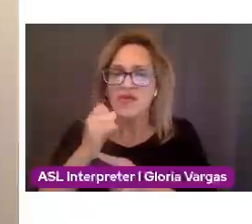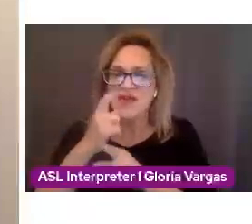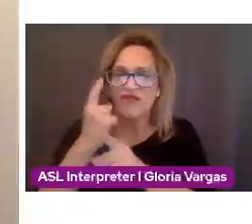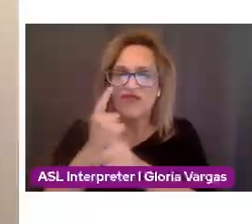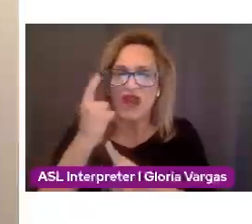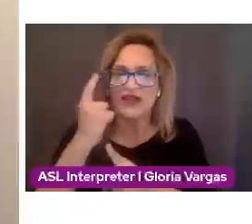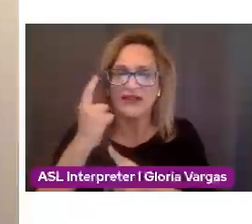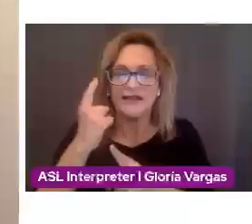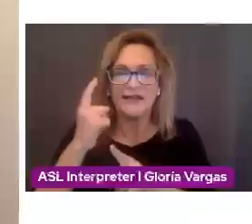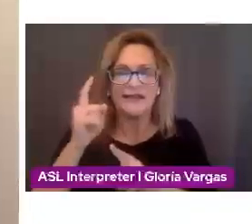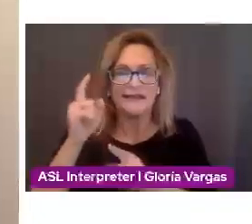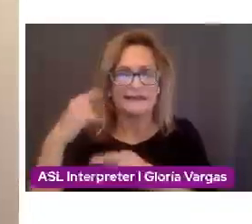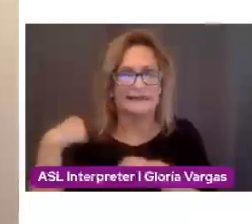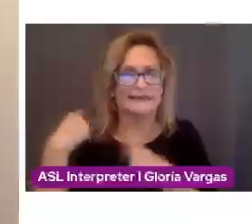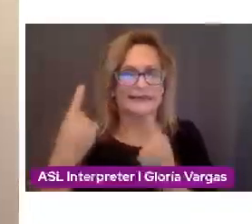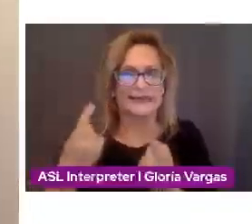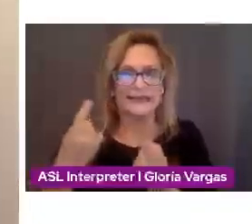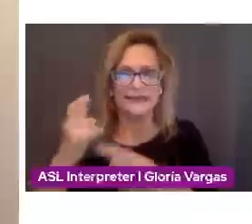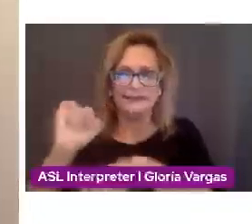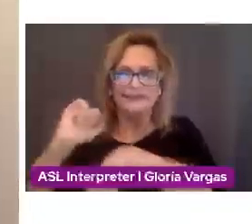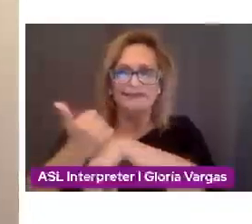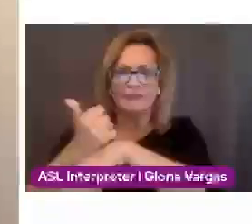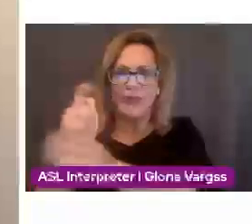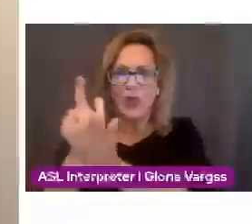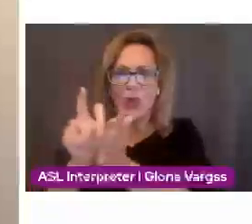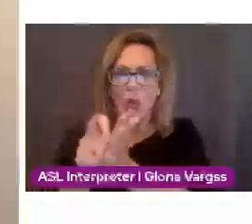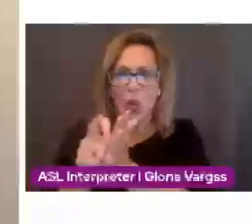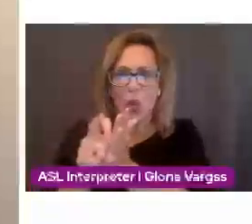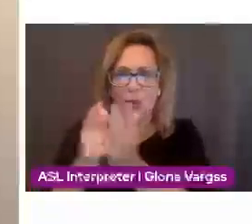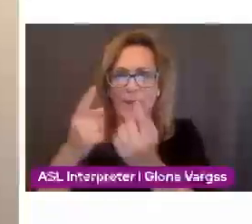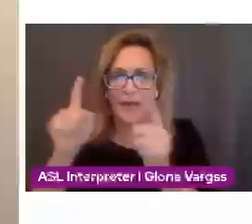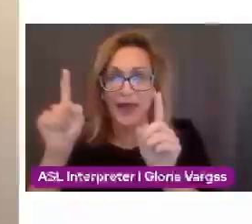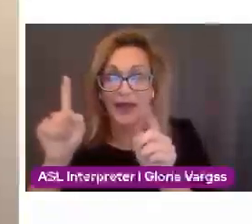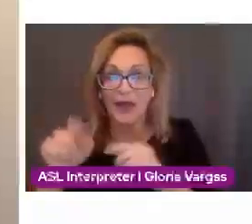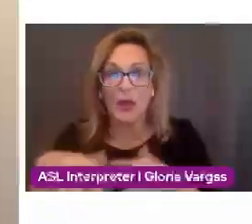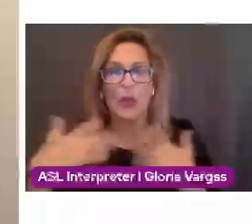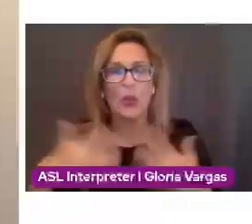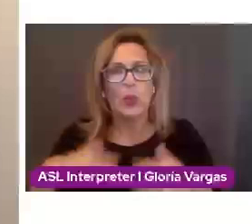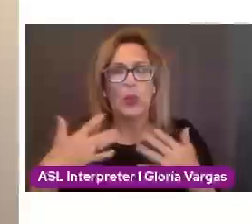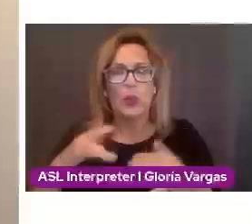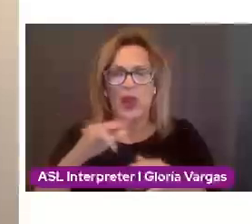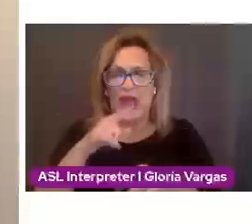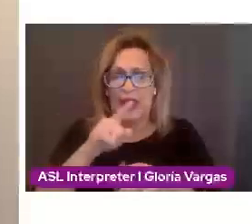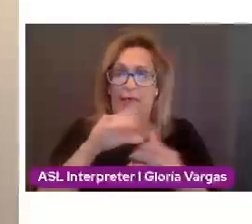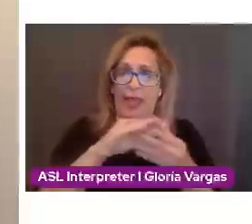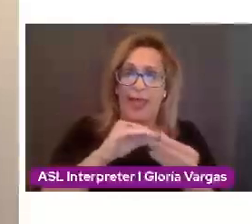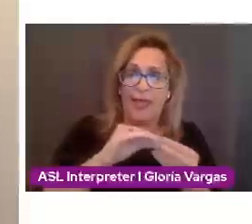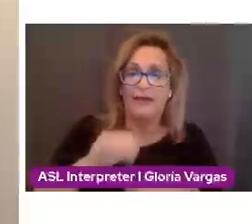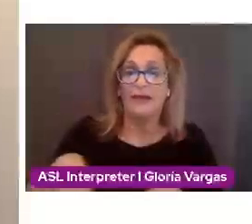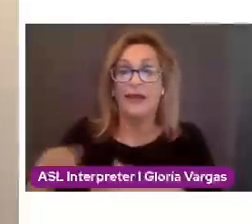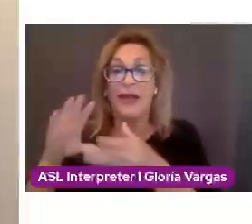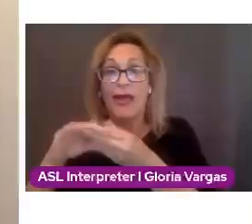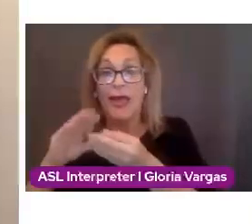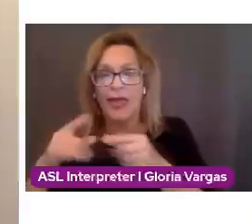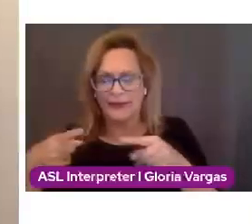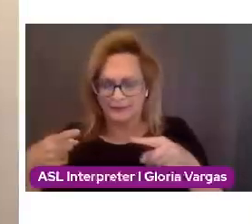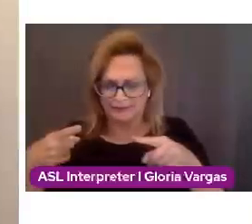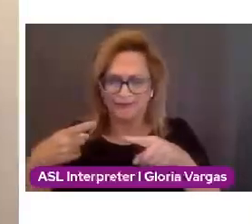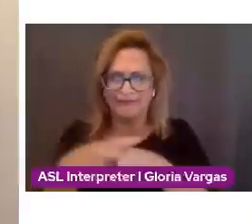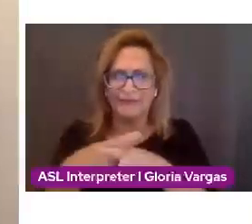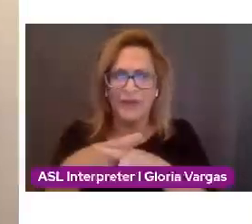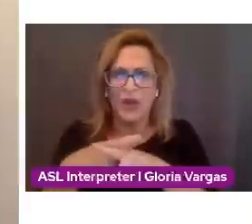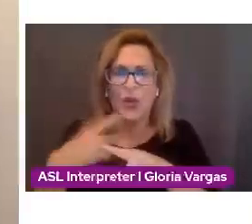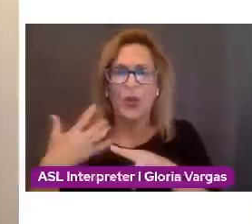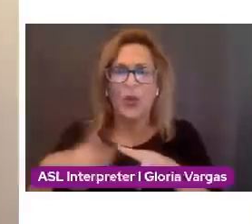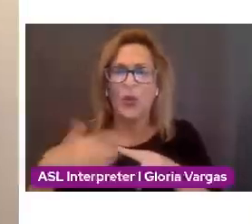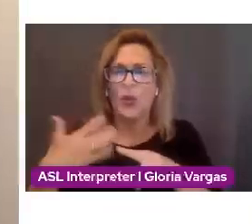its ruling. And that dramatic contrast between those 2 statements, I believe, highlights the depth